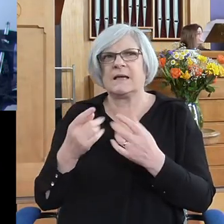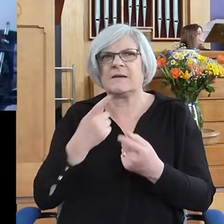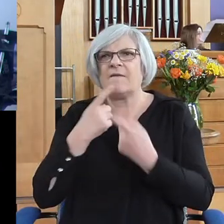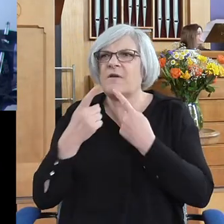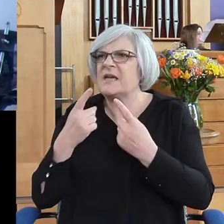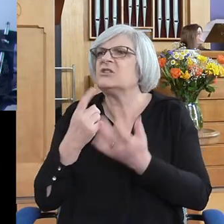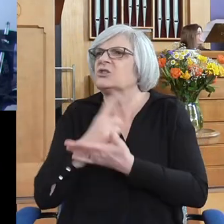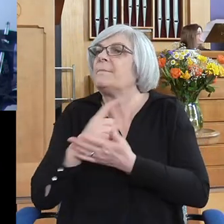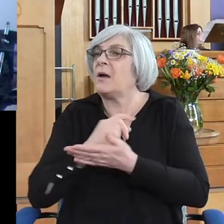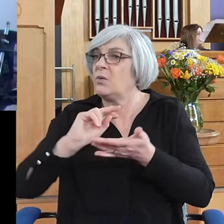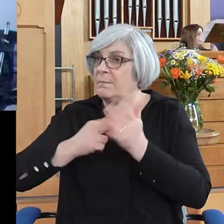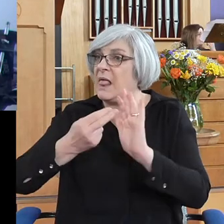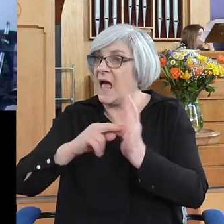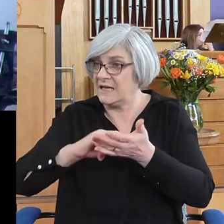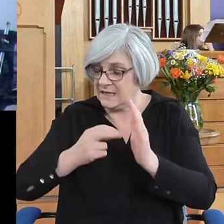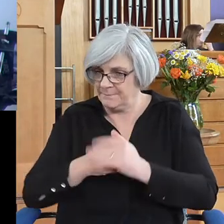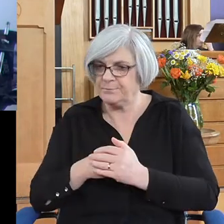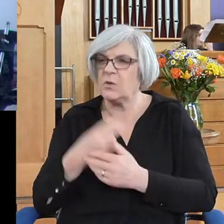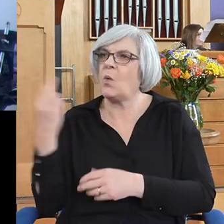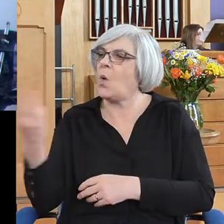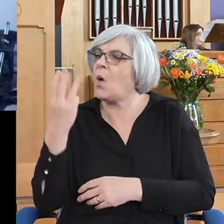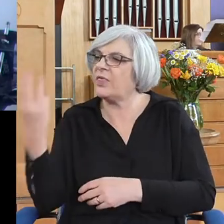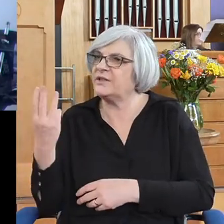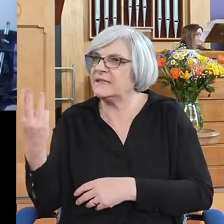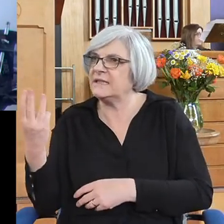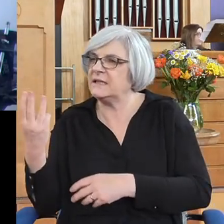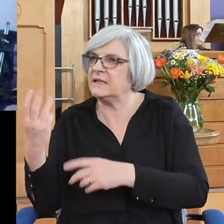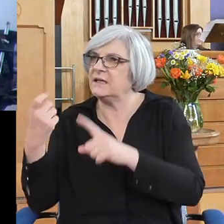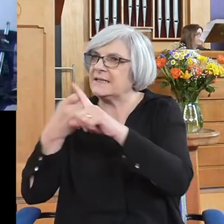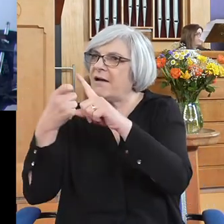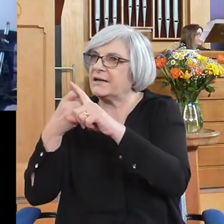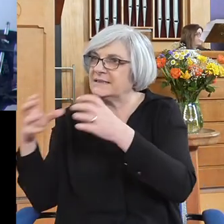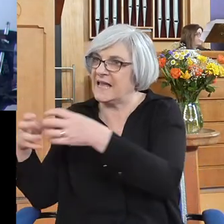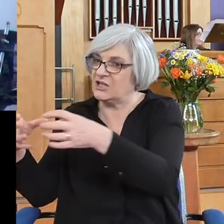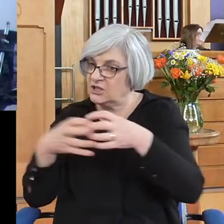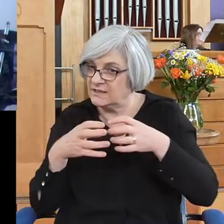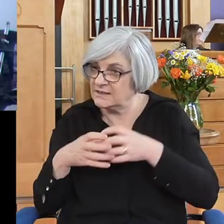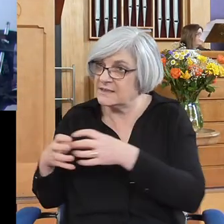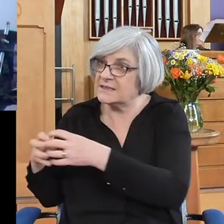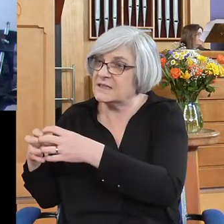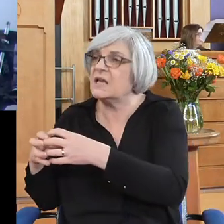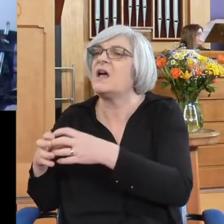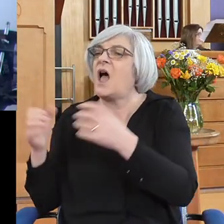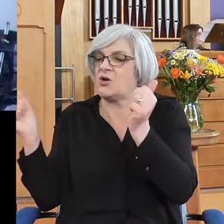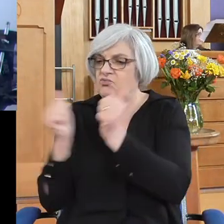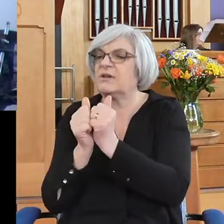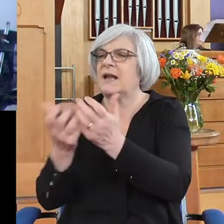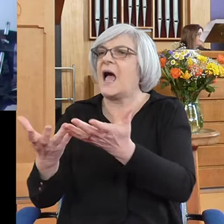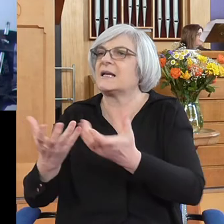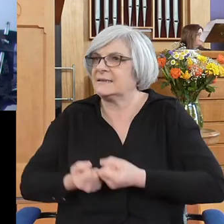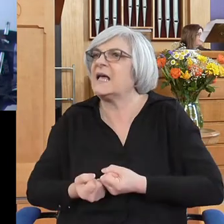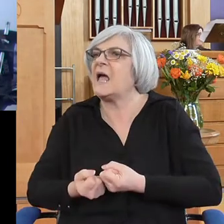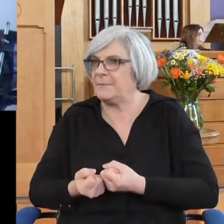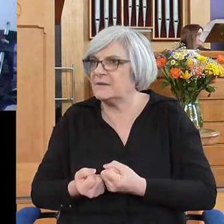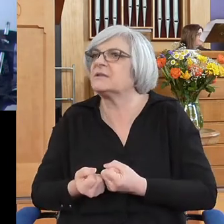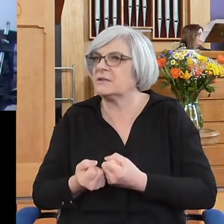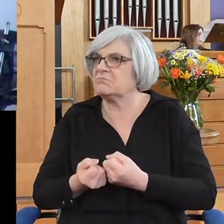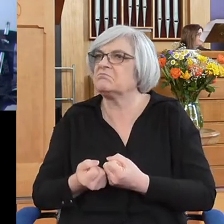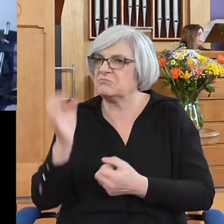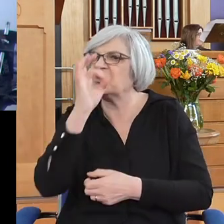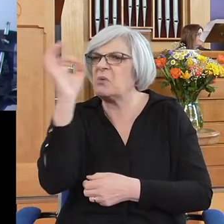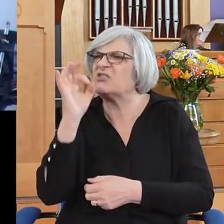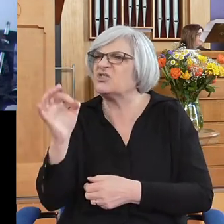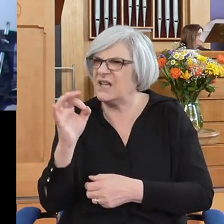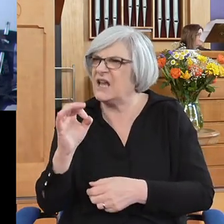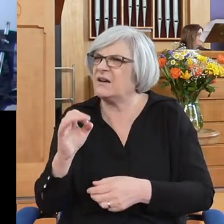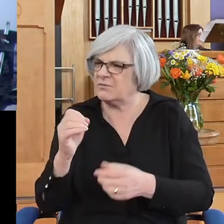mission planning. All three kit sessions this week agreed to accept the pro forma questionnaire that we've been working